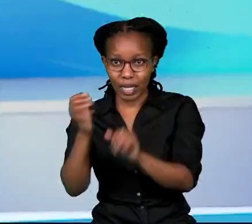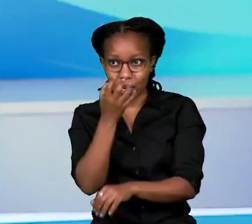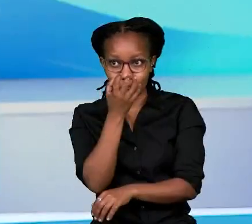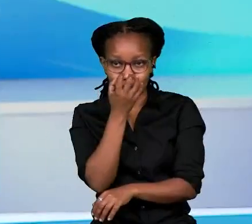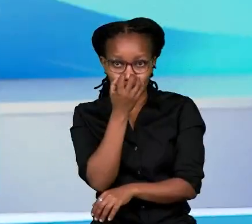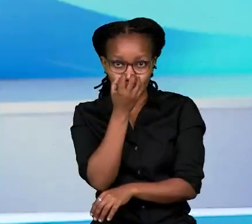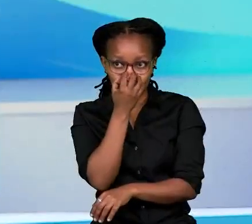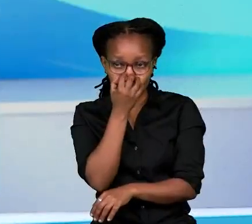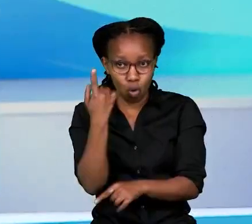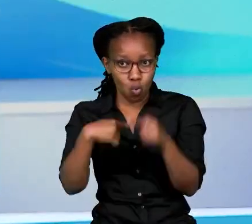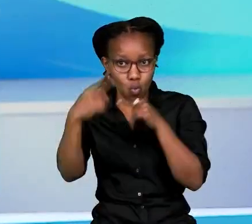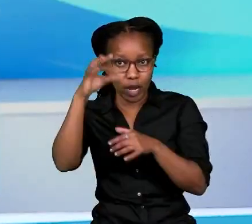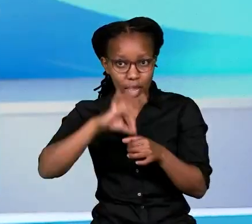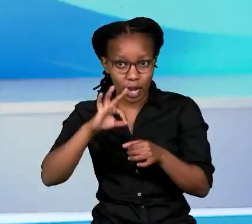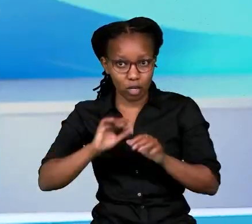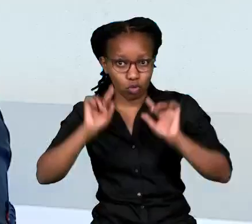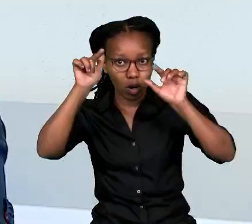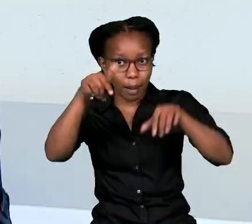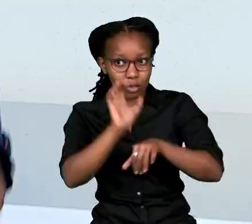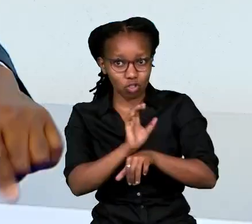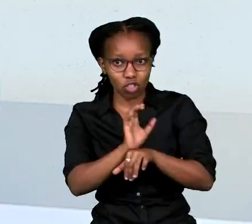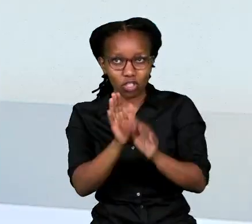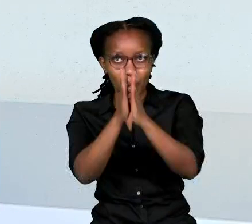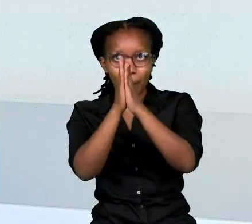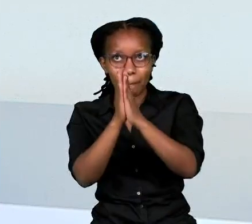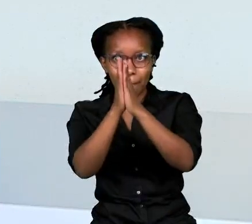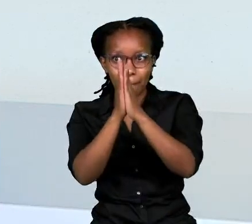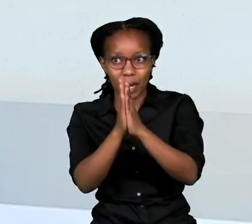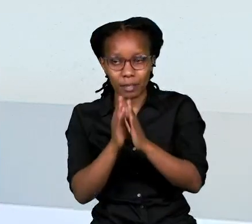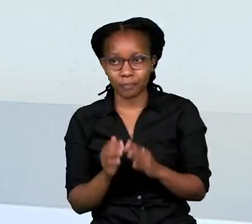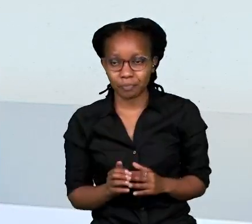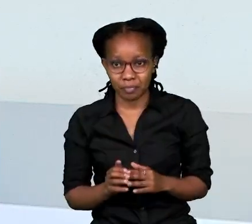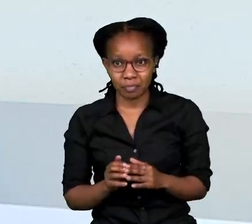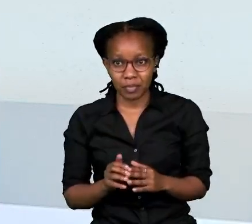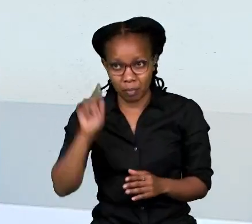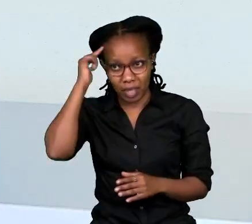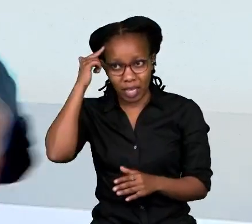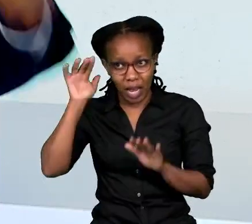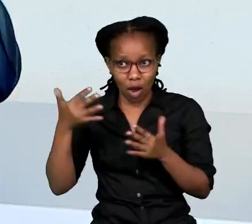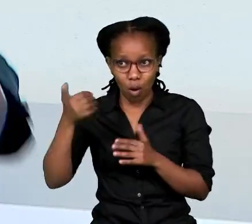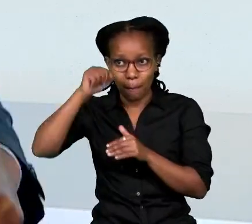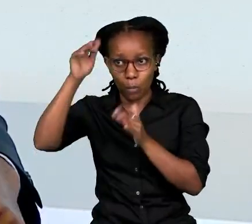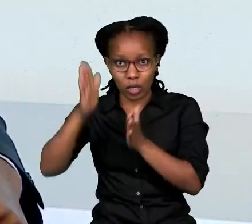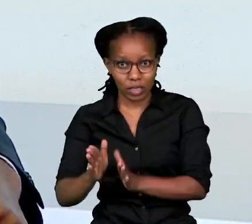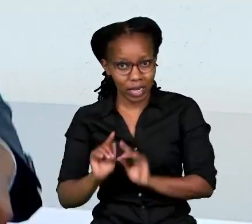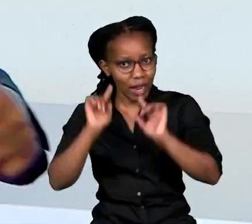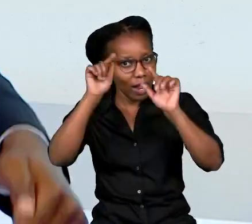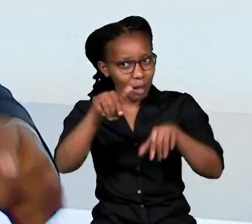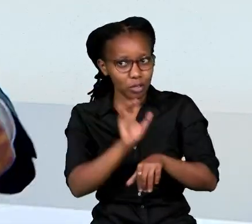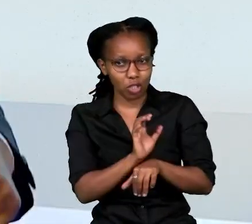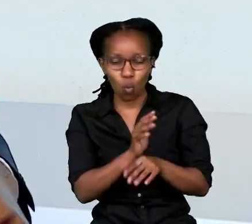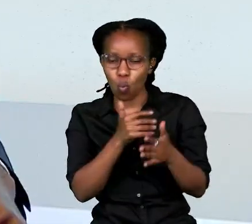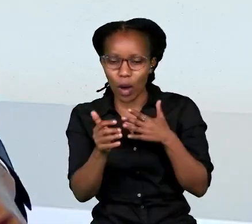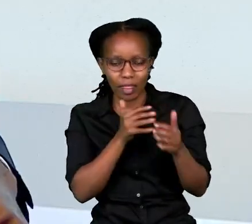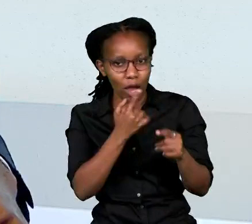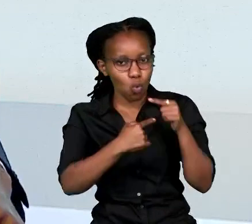you know, the elections, yes, they came to church to be prayed for. You see, how I look at it, every politician should be able to come to church, whether they win